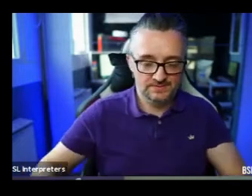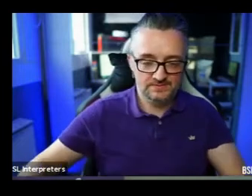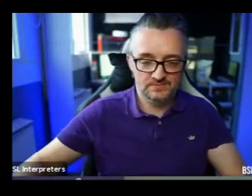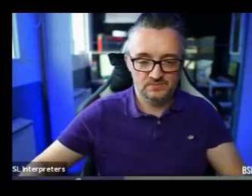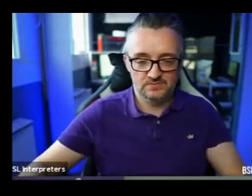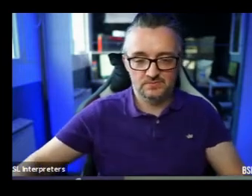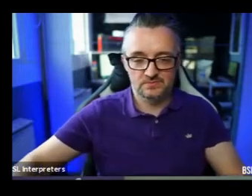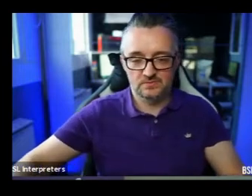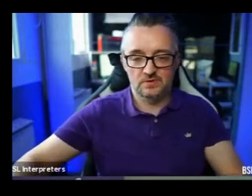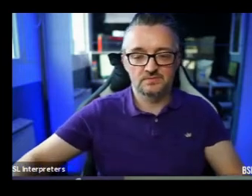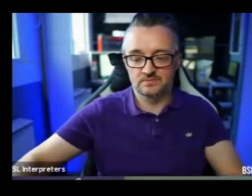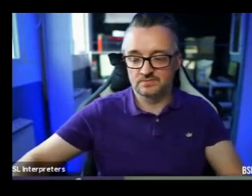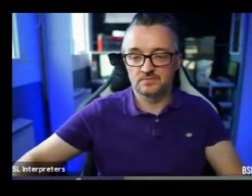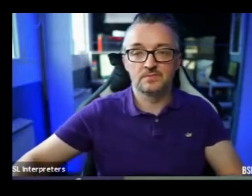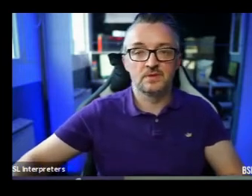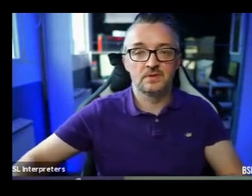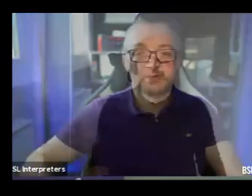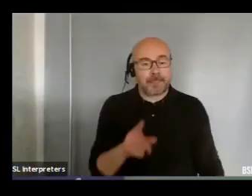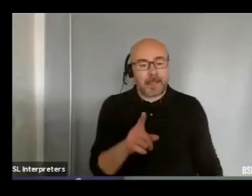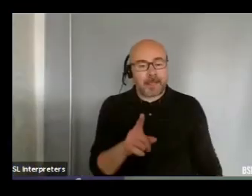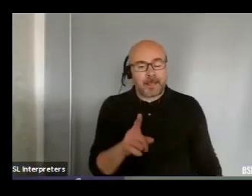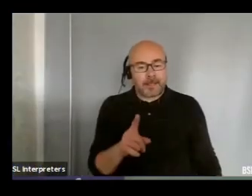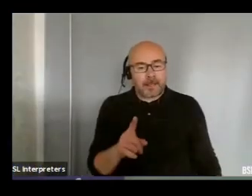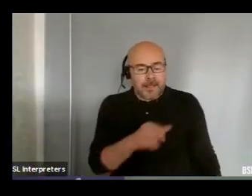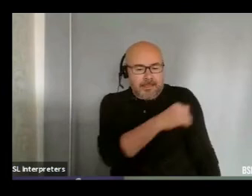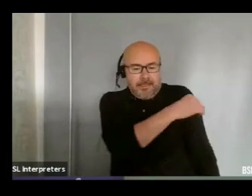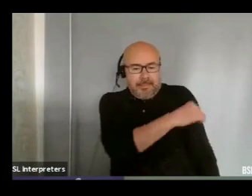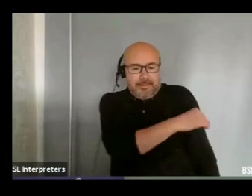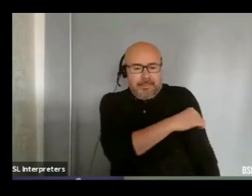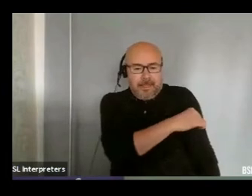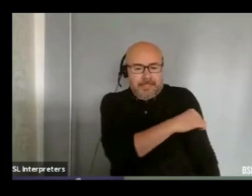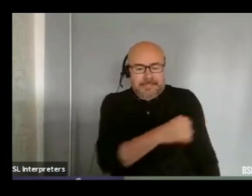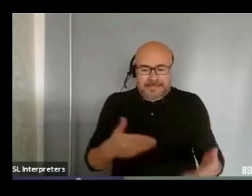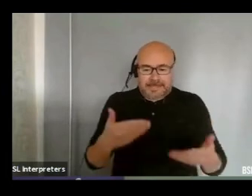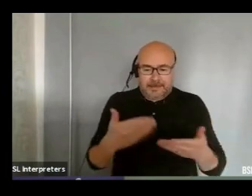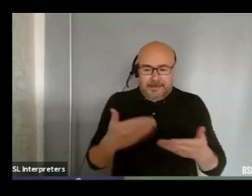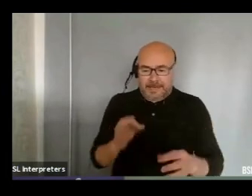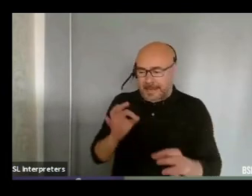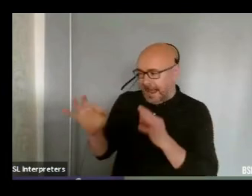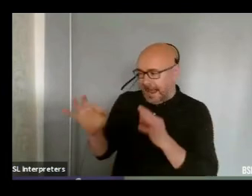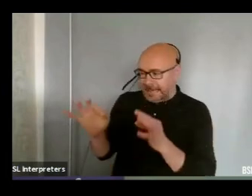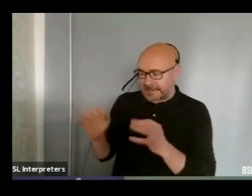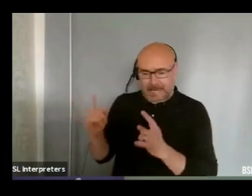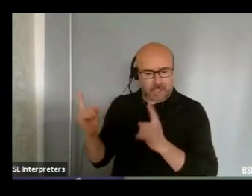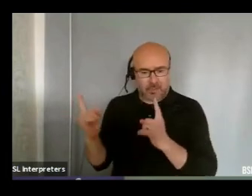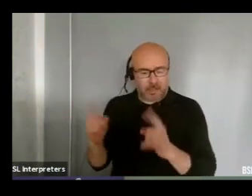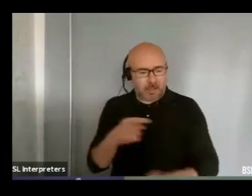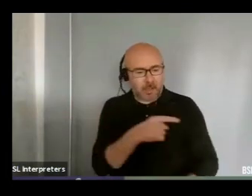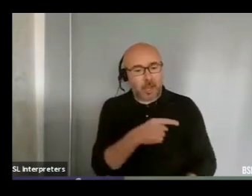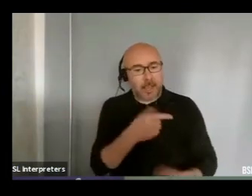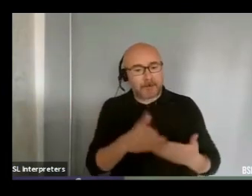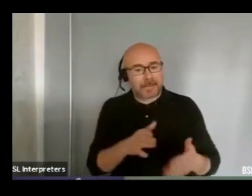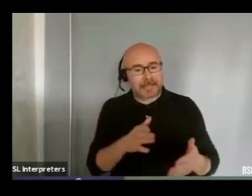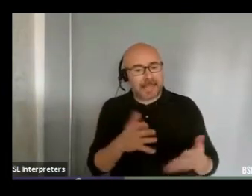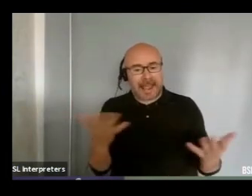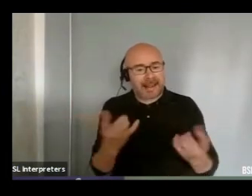nurses, they started to ask each other at the change of shift, did anything make you smile today? And one of the